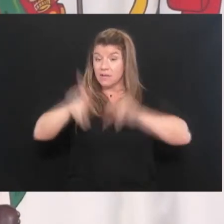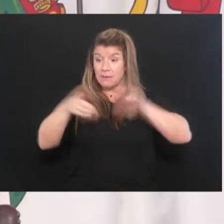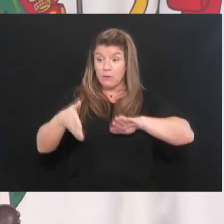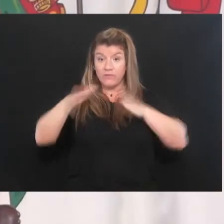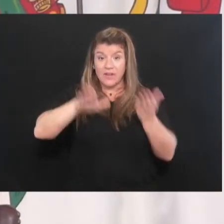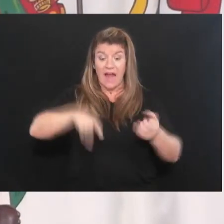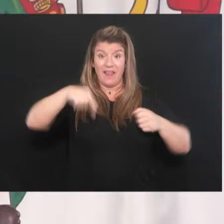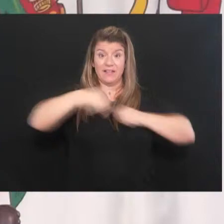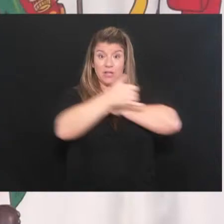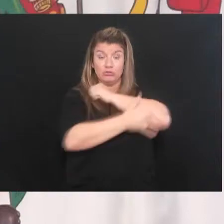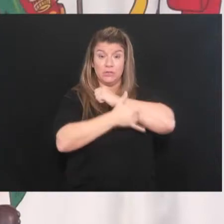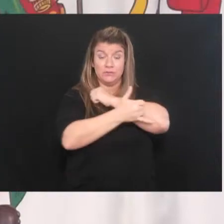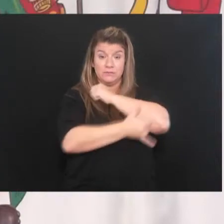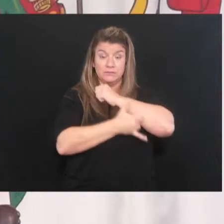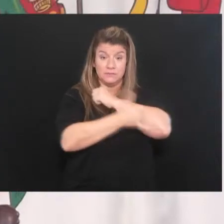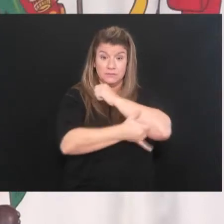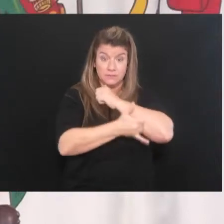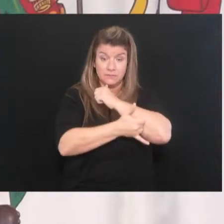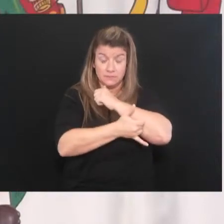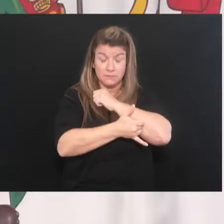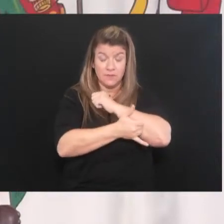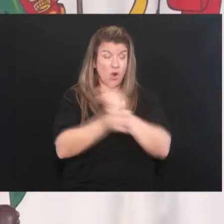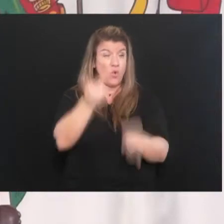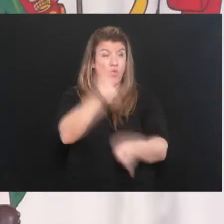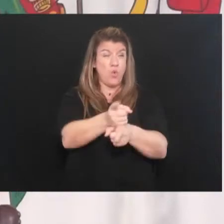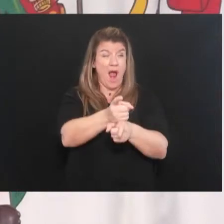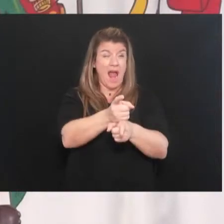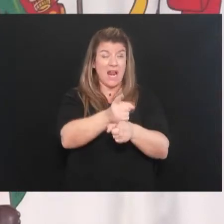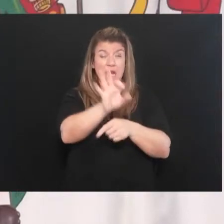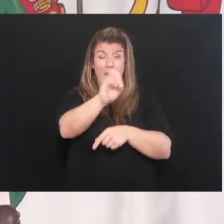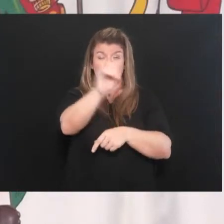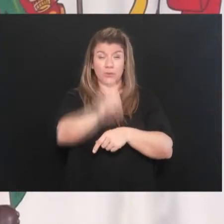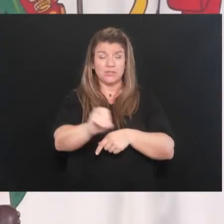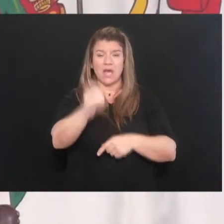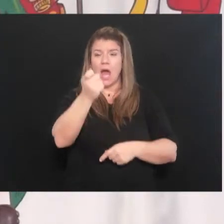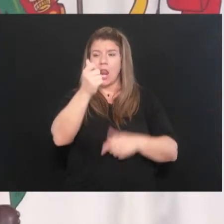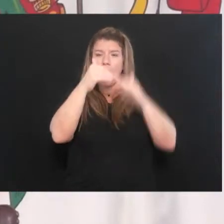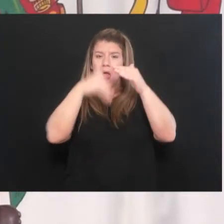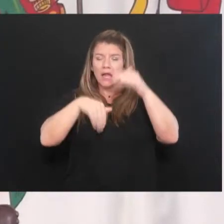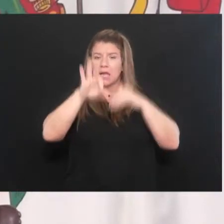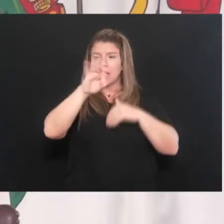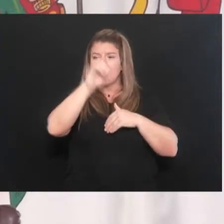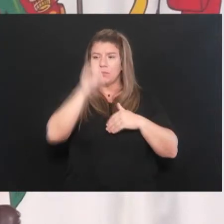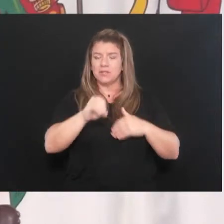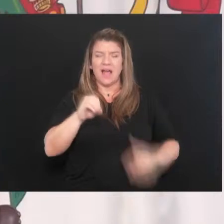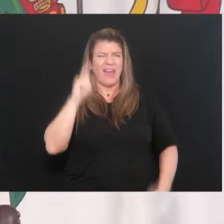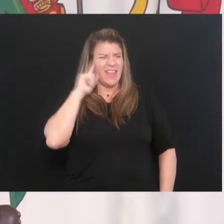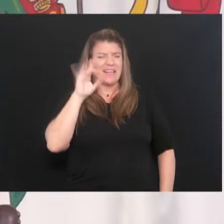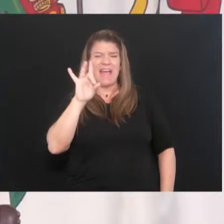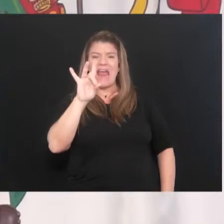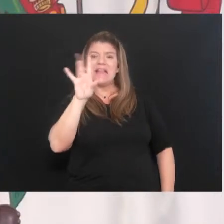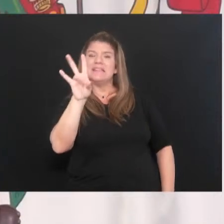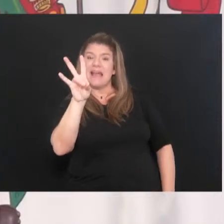this country, and right at 90%, a little less than 90%, I think it's